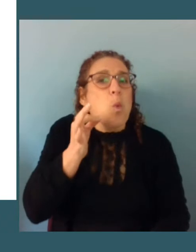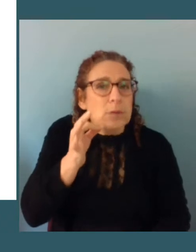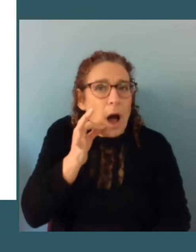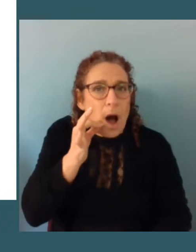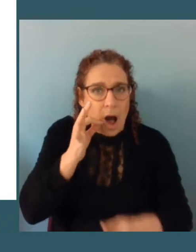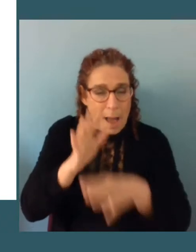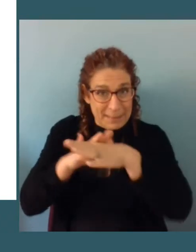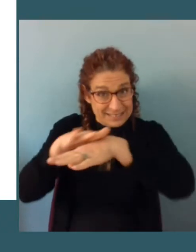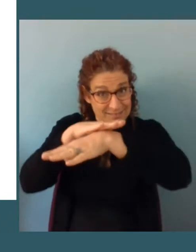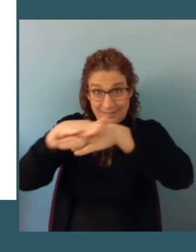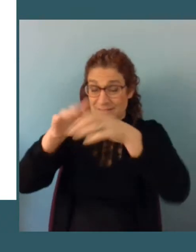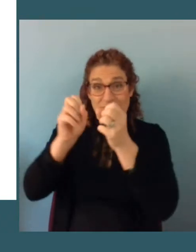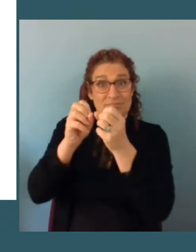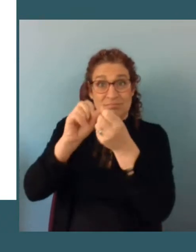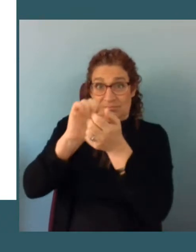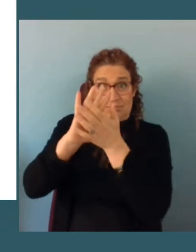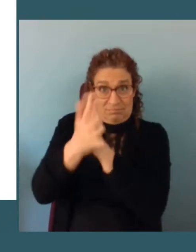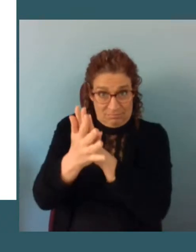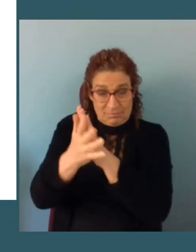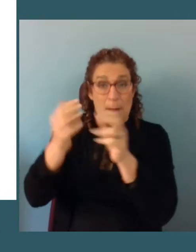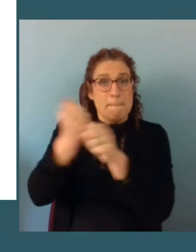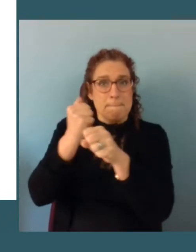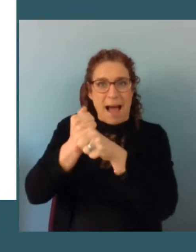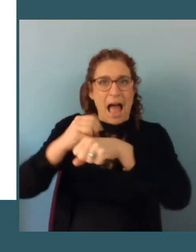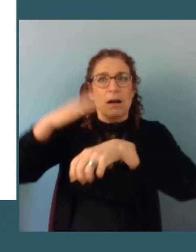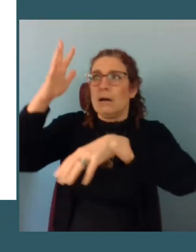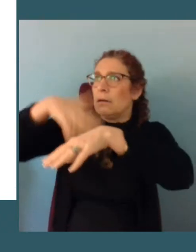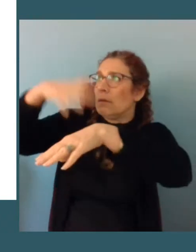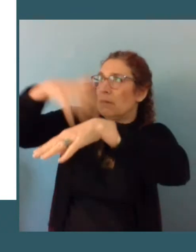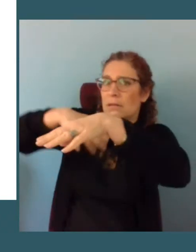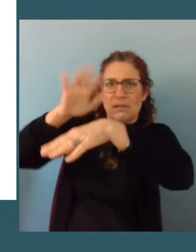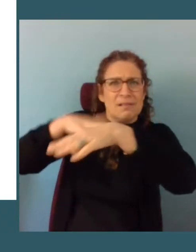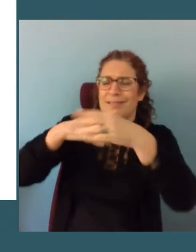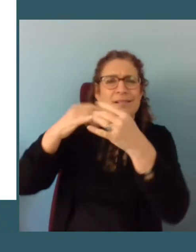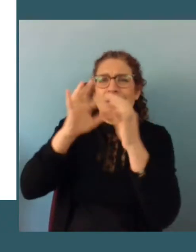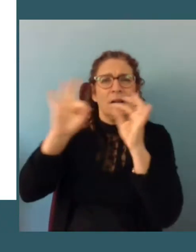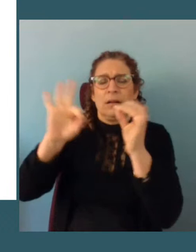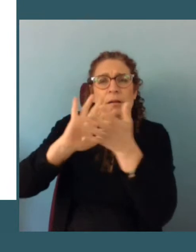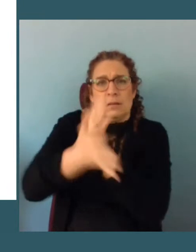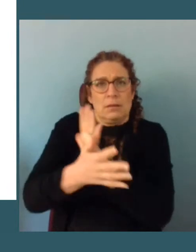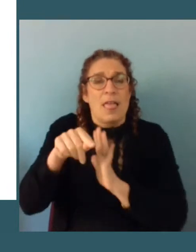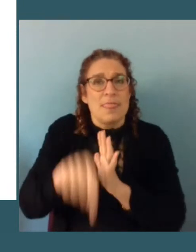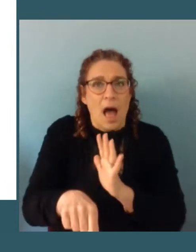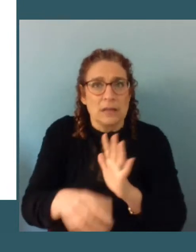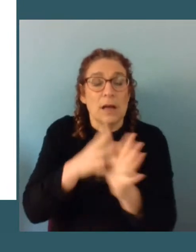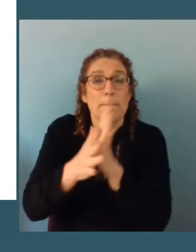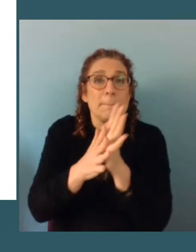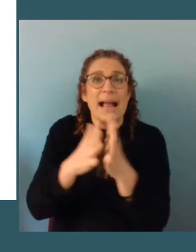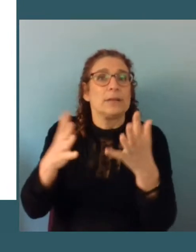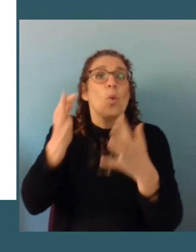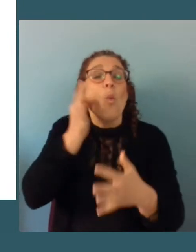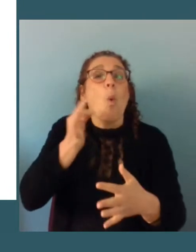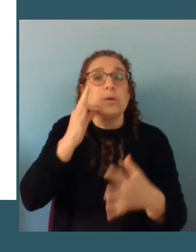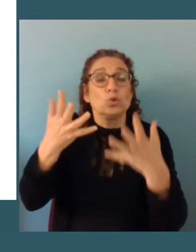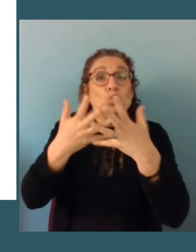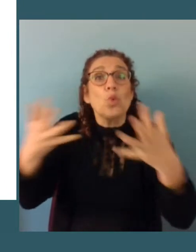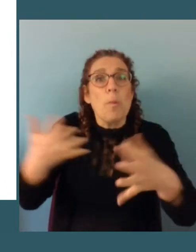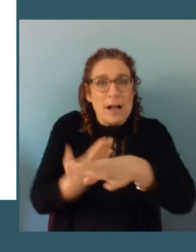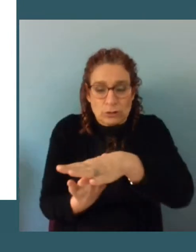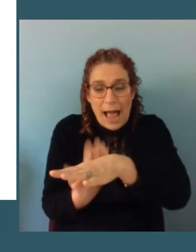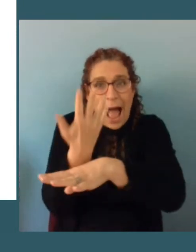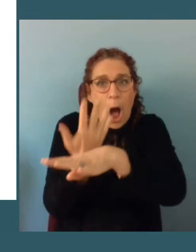the transepidermal water loss increases. And with that, there is exacerbation